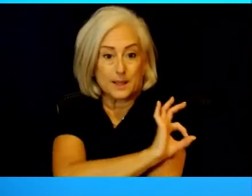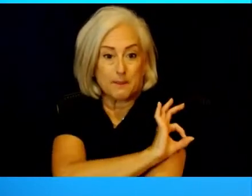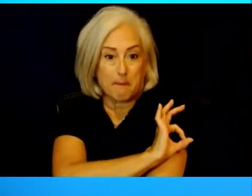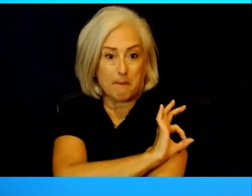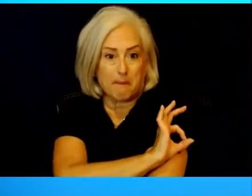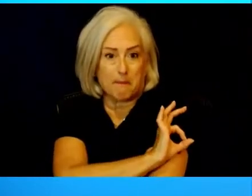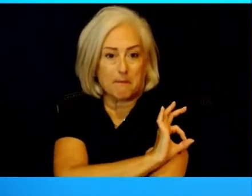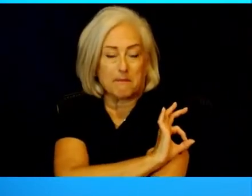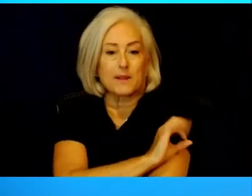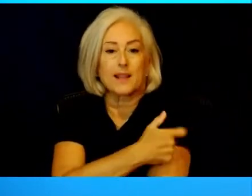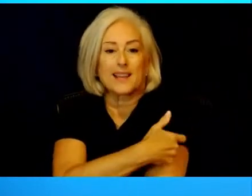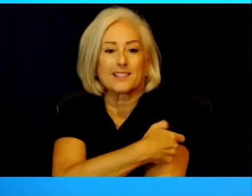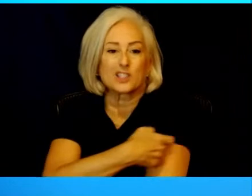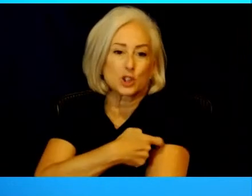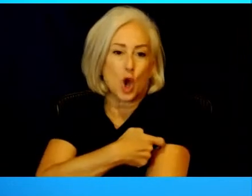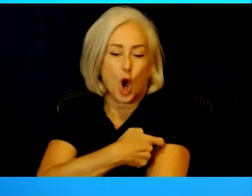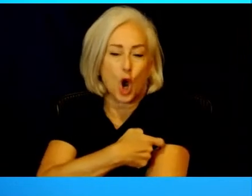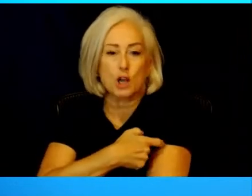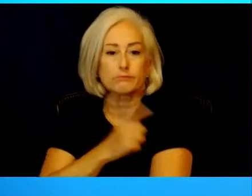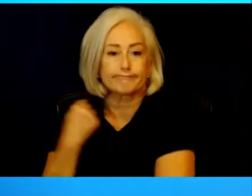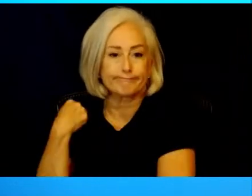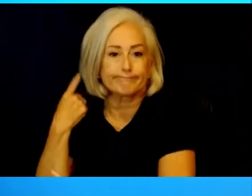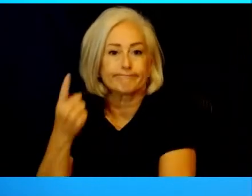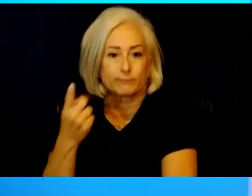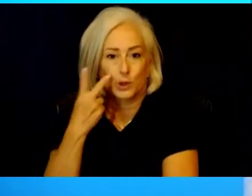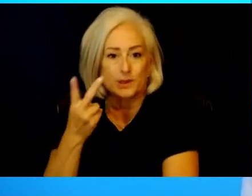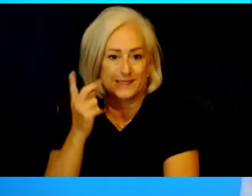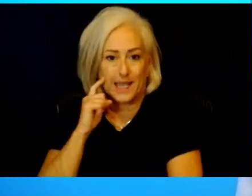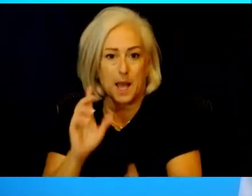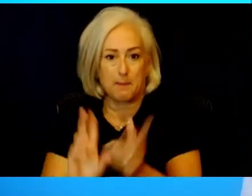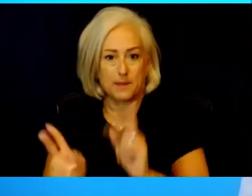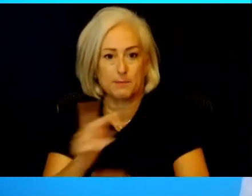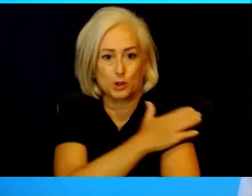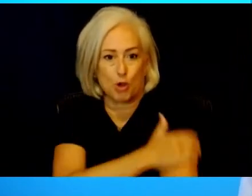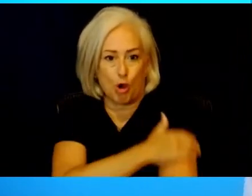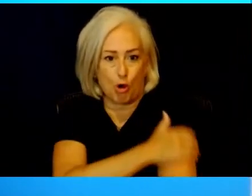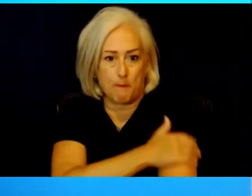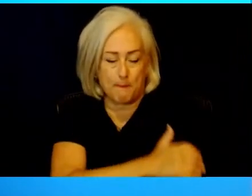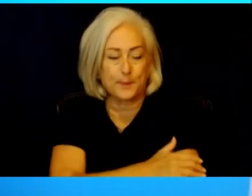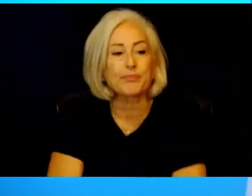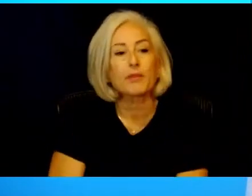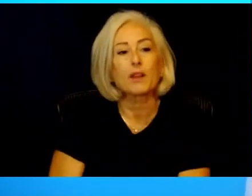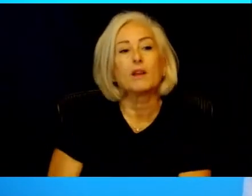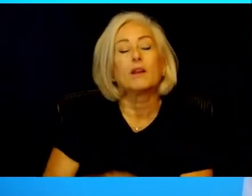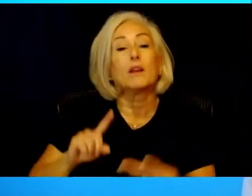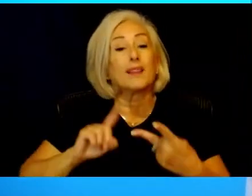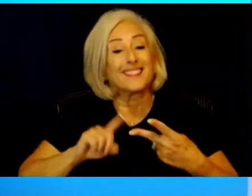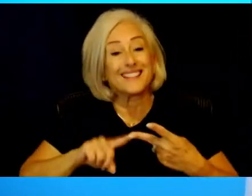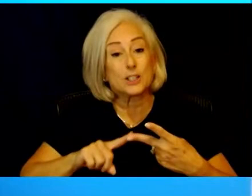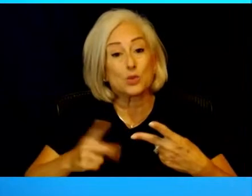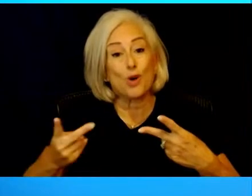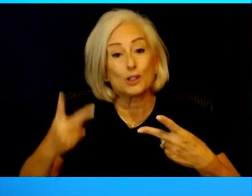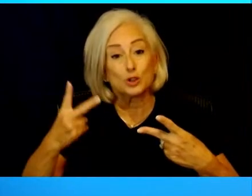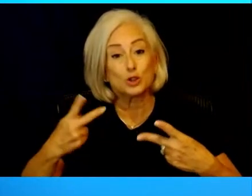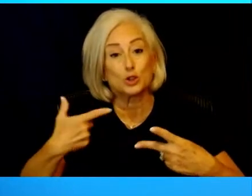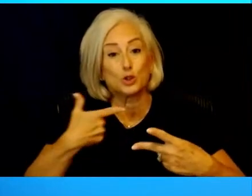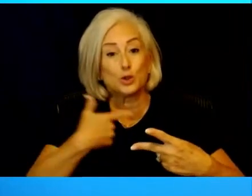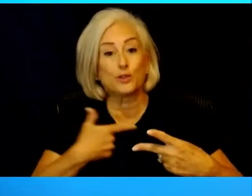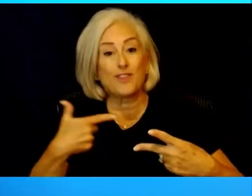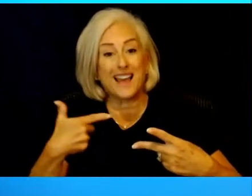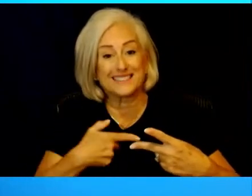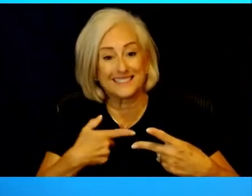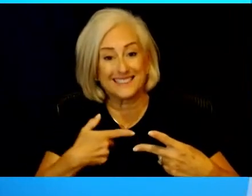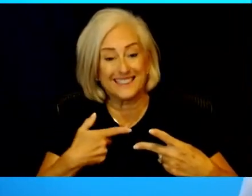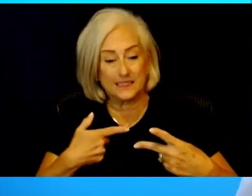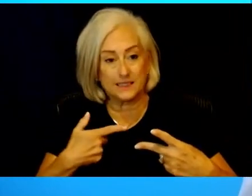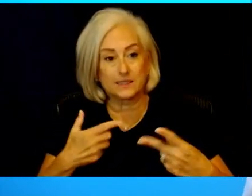immune reaction. The other one, the Jynneos, I believe, is a 2 vaccine dose, and that is more of the traditional injection vaccine